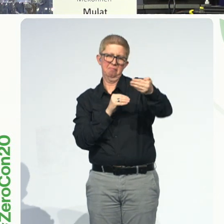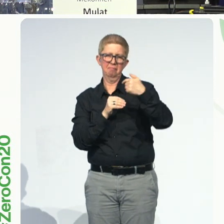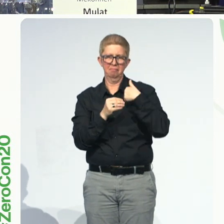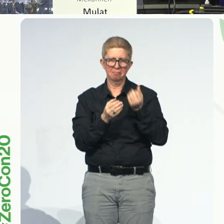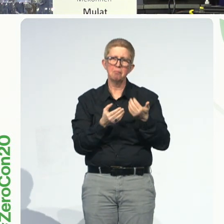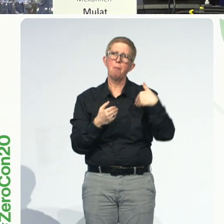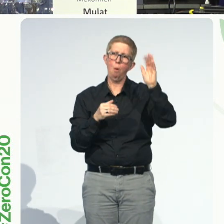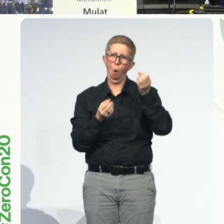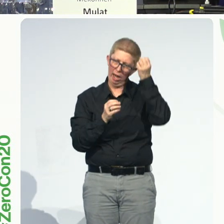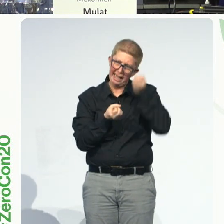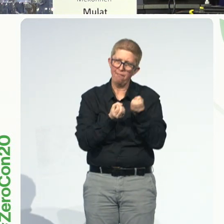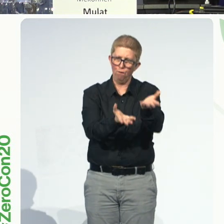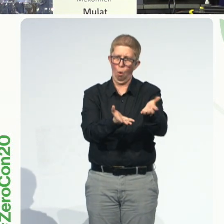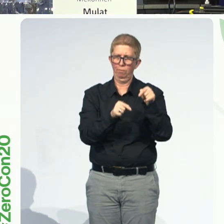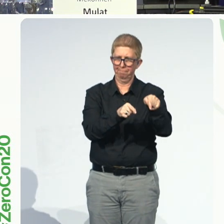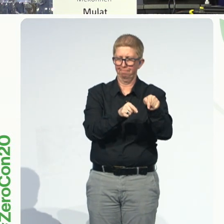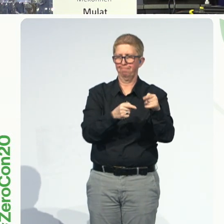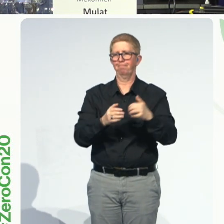So the